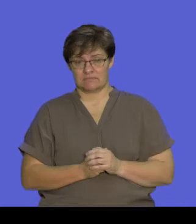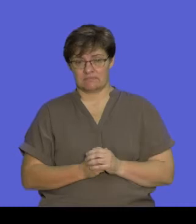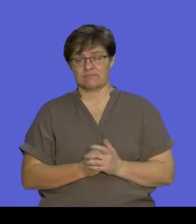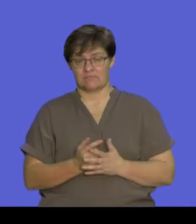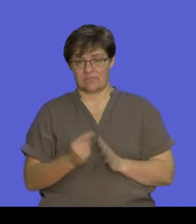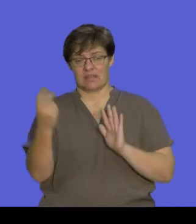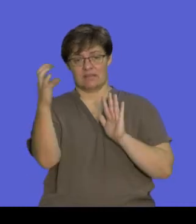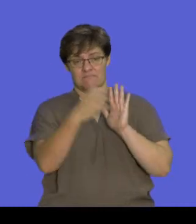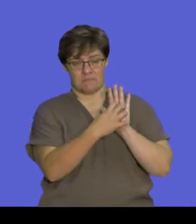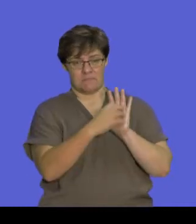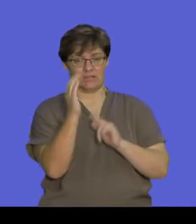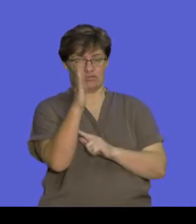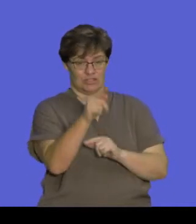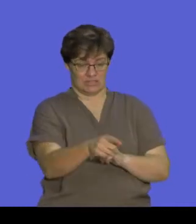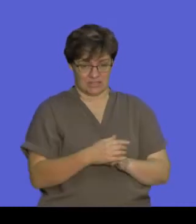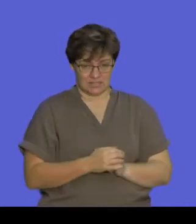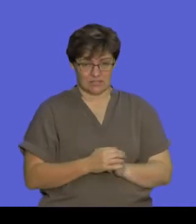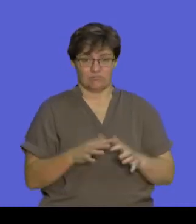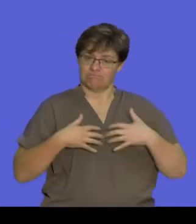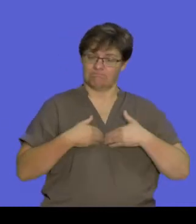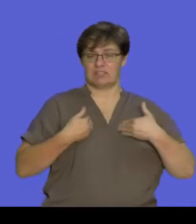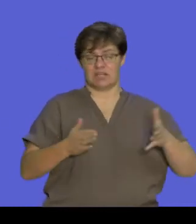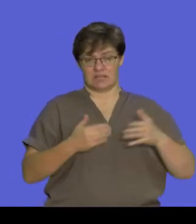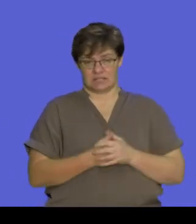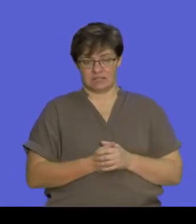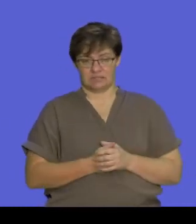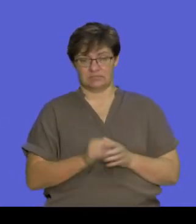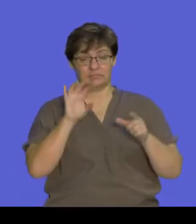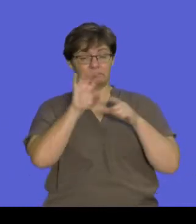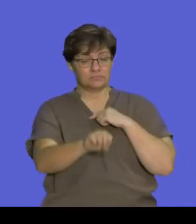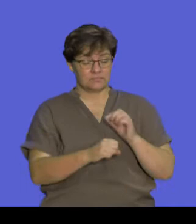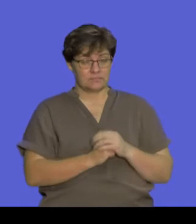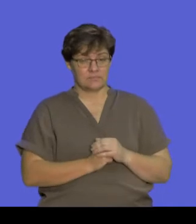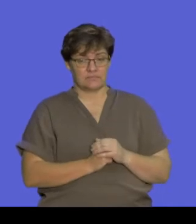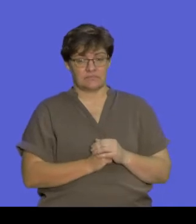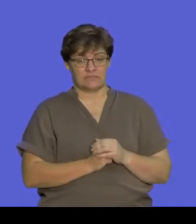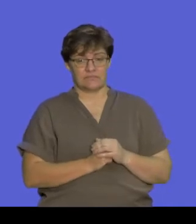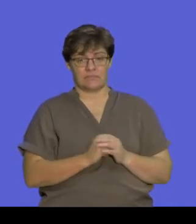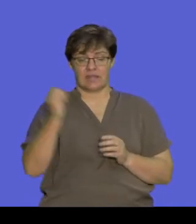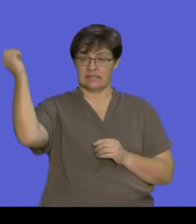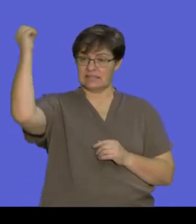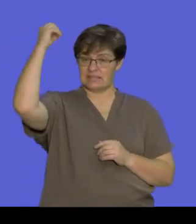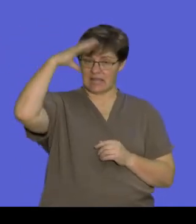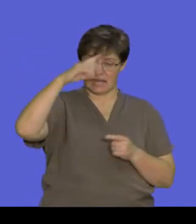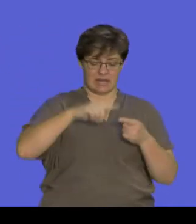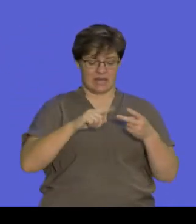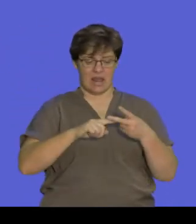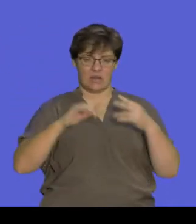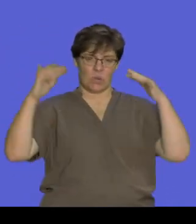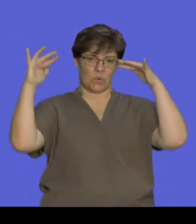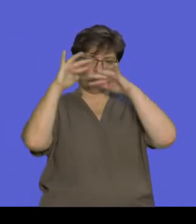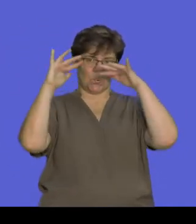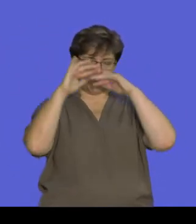of the tree diagram just to get us going. We can recognize that we've got sunny and not sunny. We've